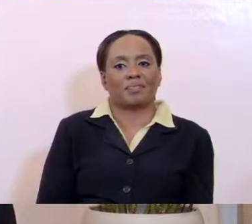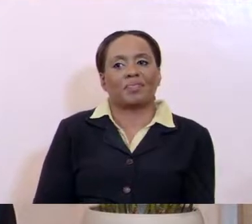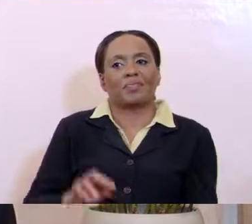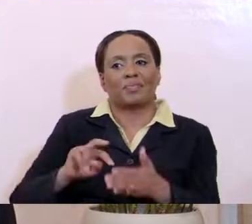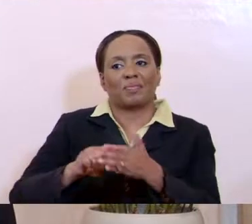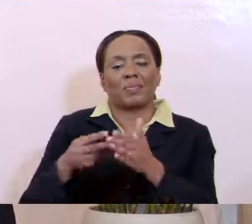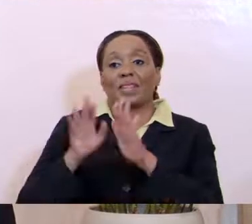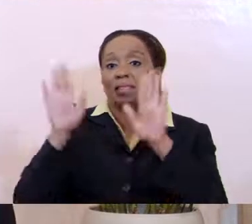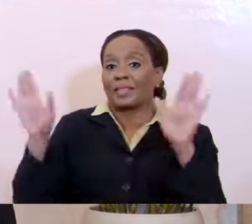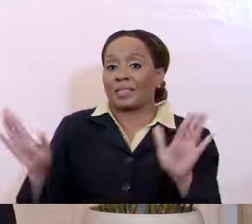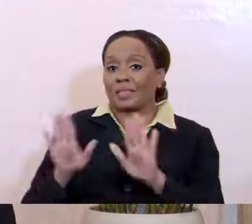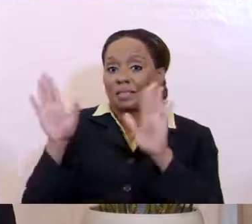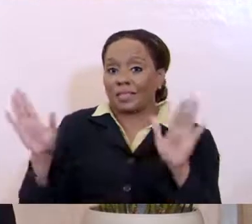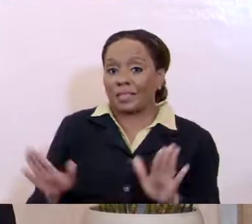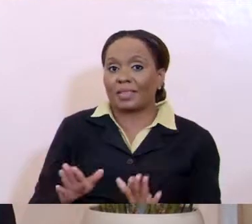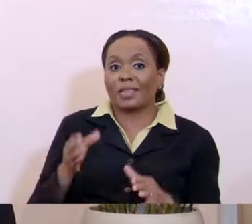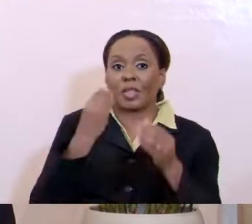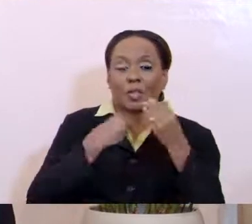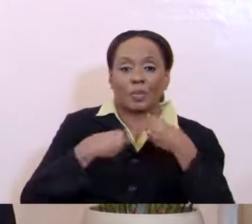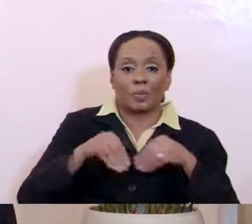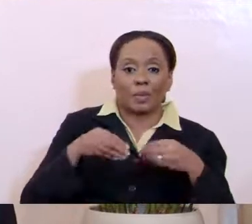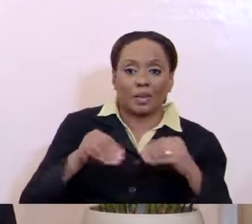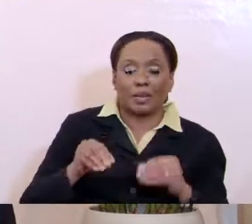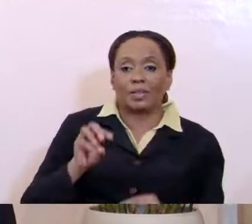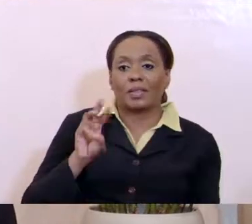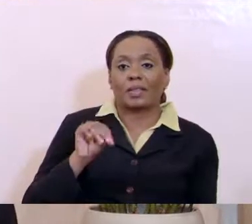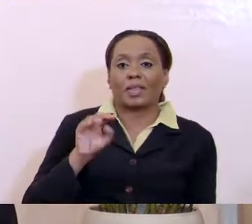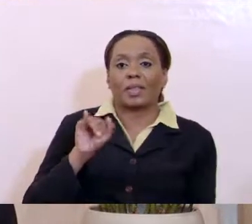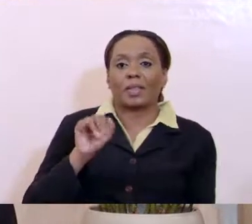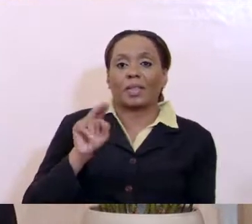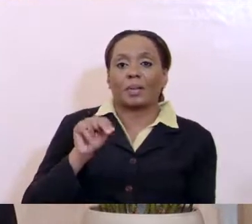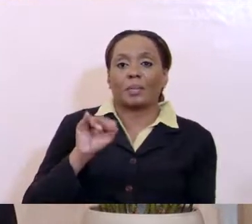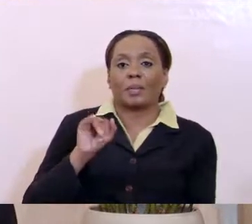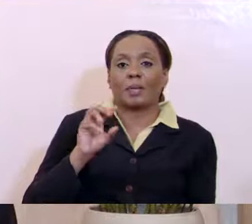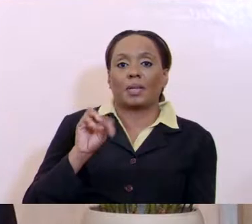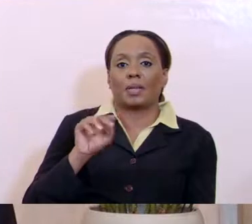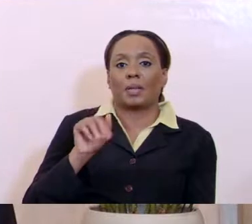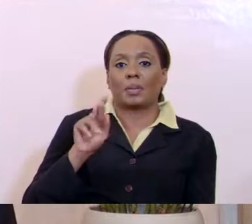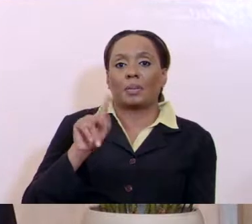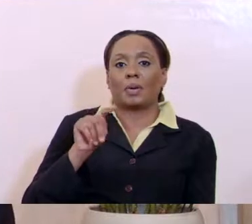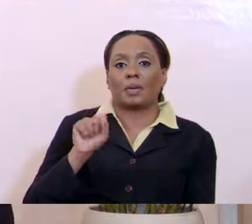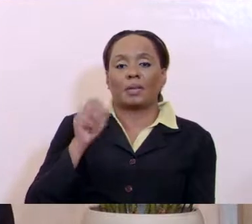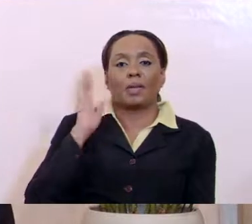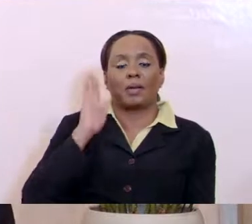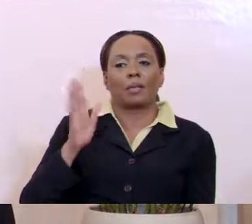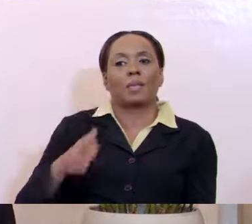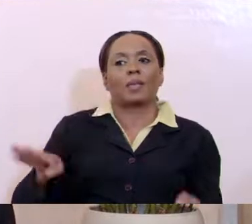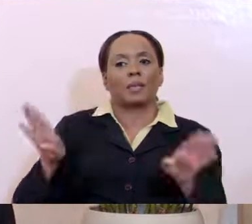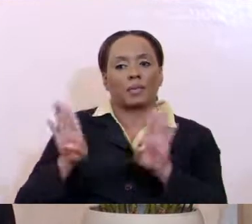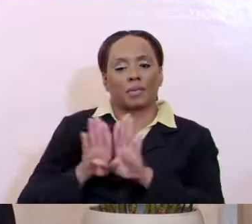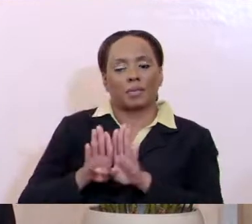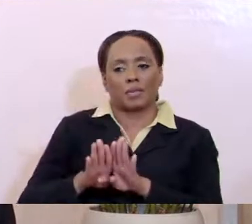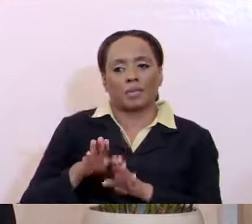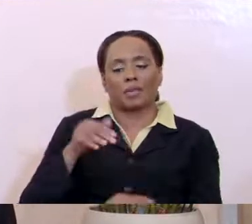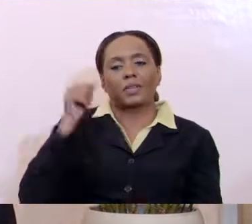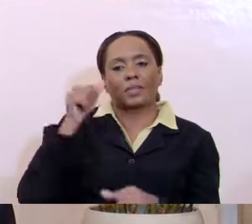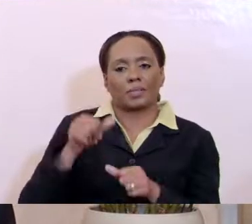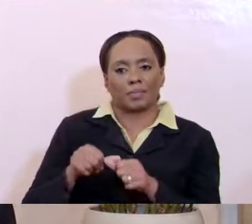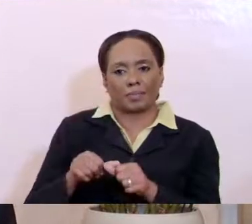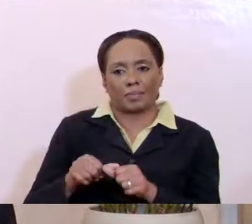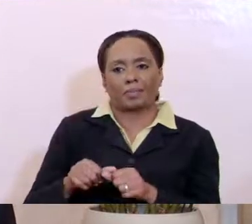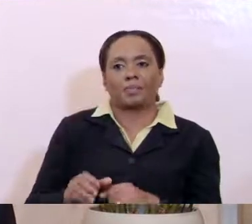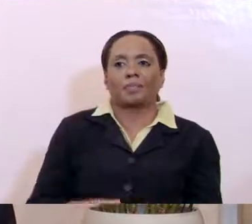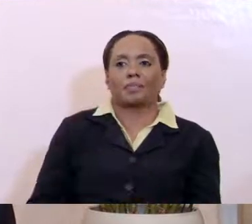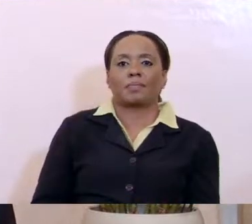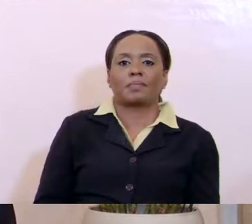Sunday, supermarkets, mini-marts, and those other establishments will be closed. So please make note of that. The directive